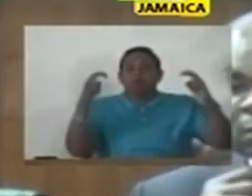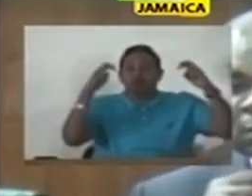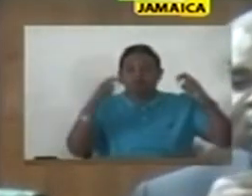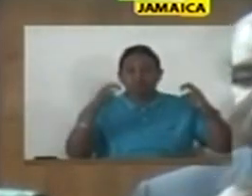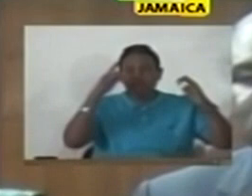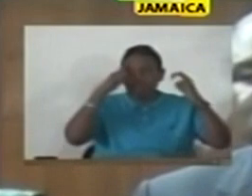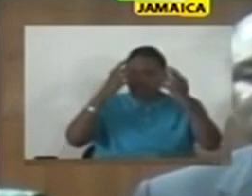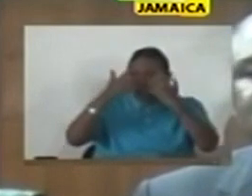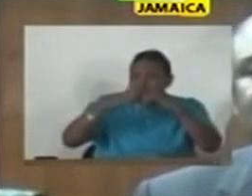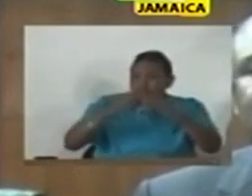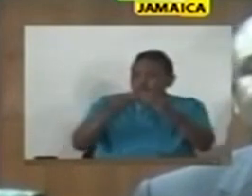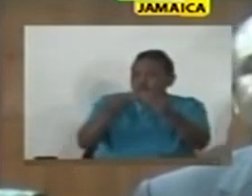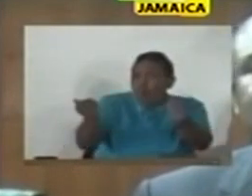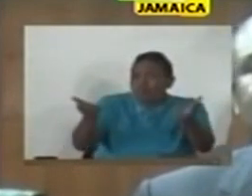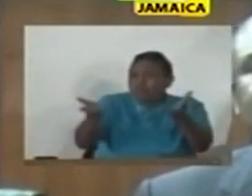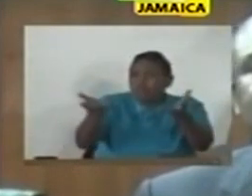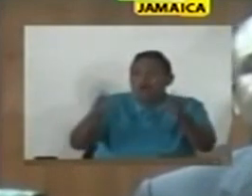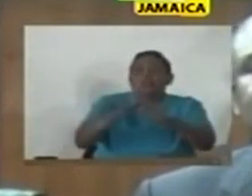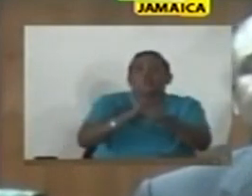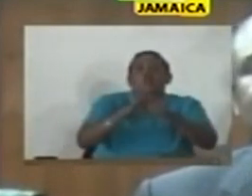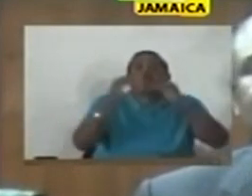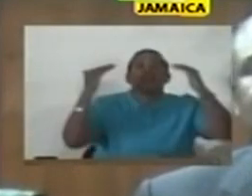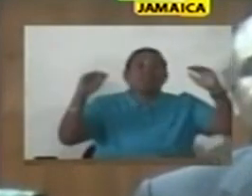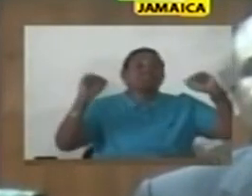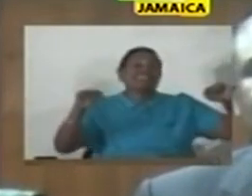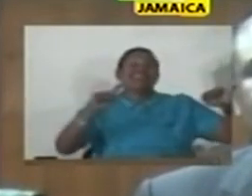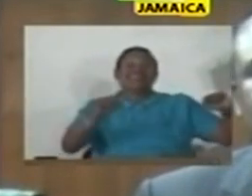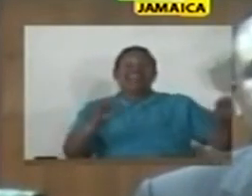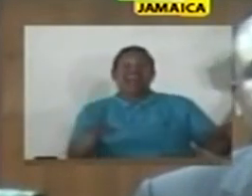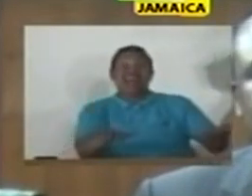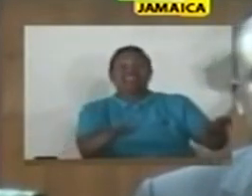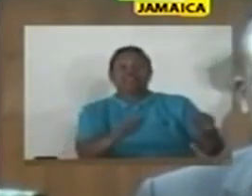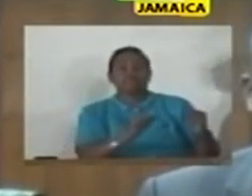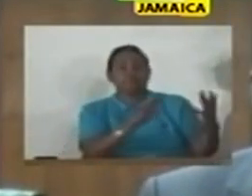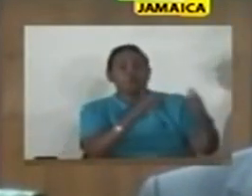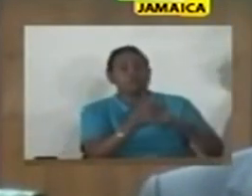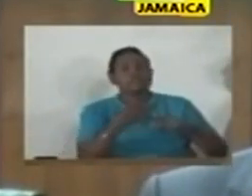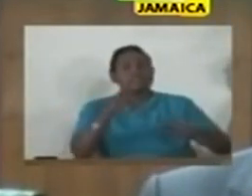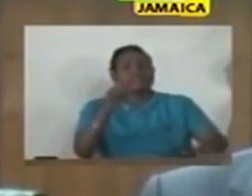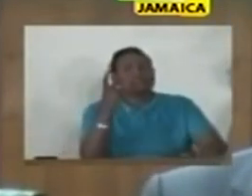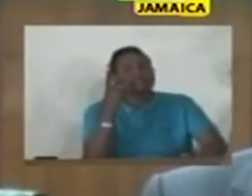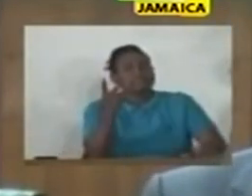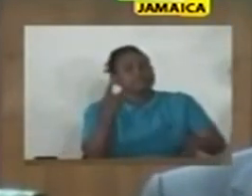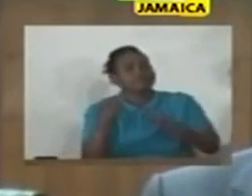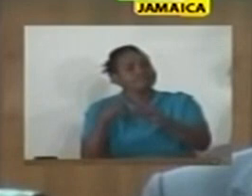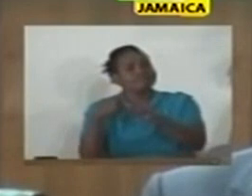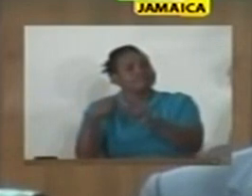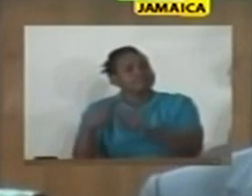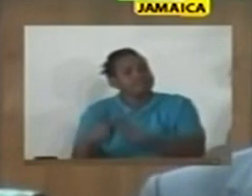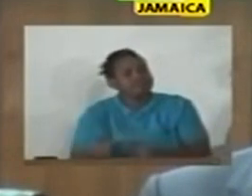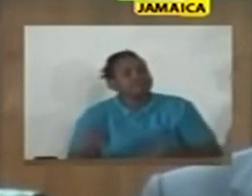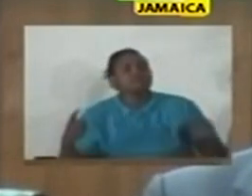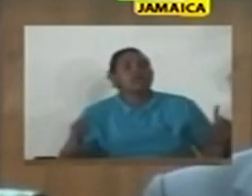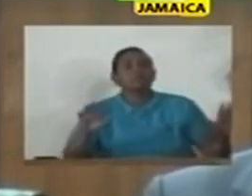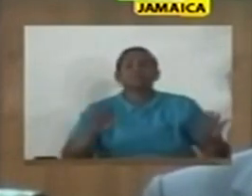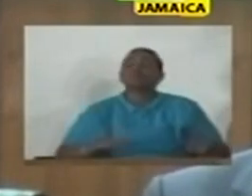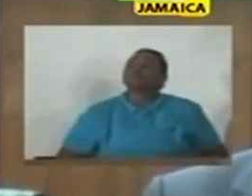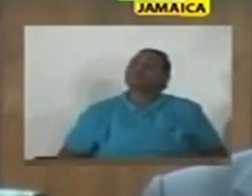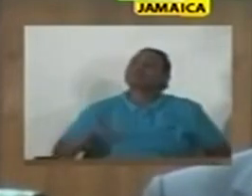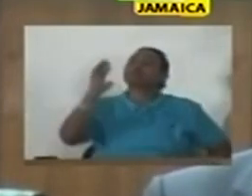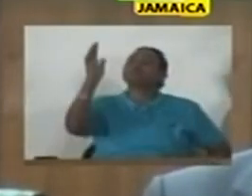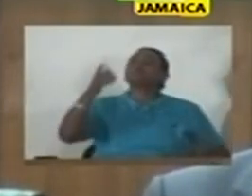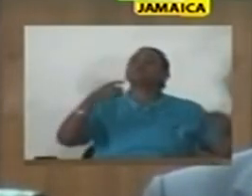amicable settlements at the local level. This proactive approach continues to bear fruit. Mr. Speaker, during